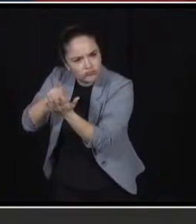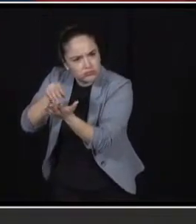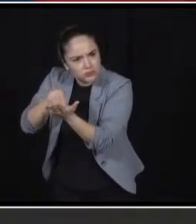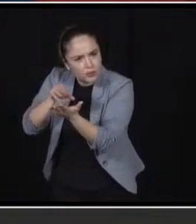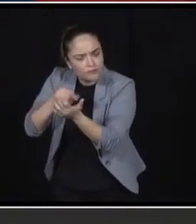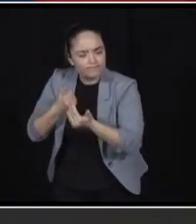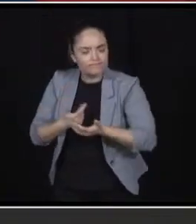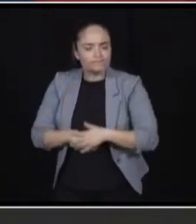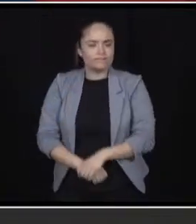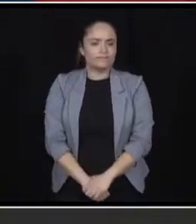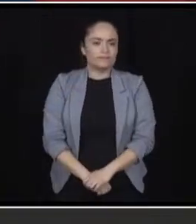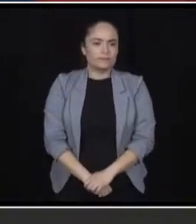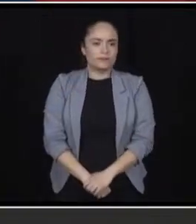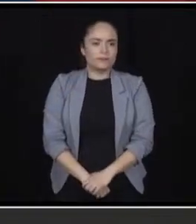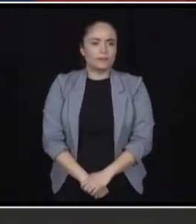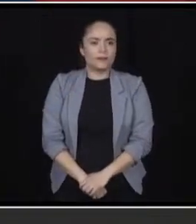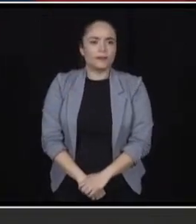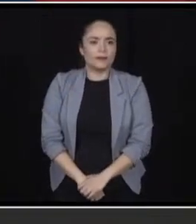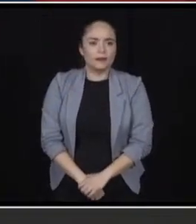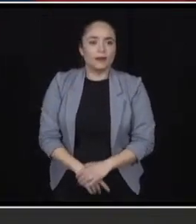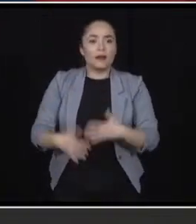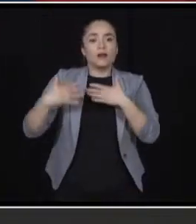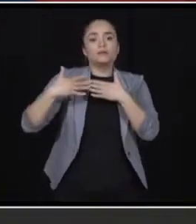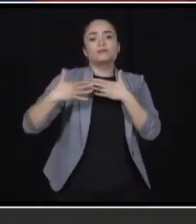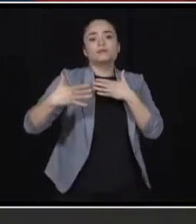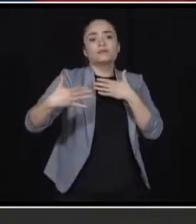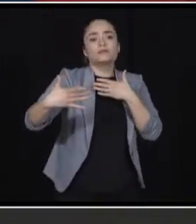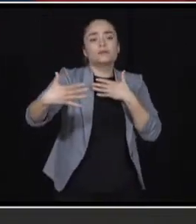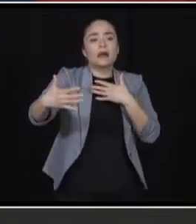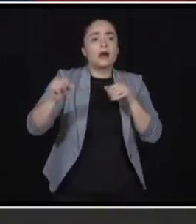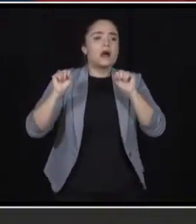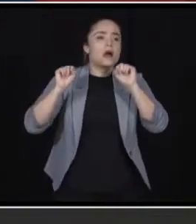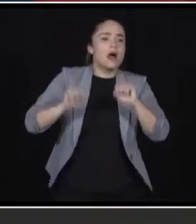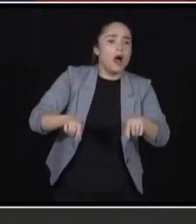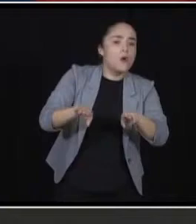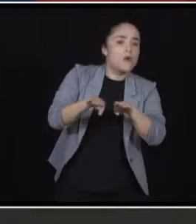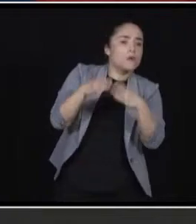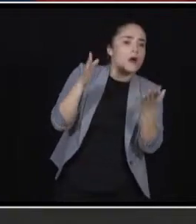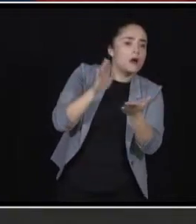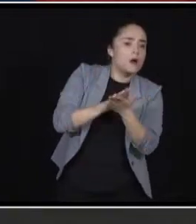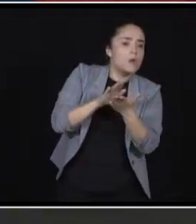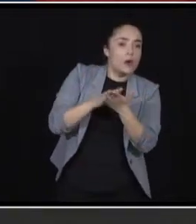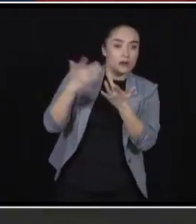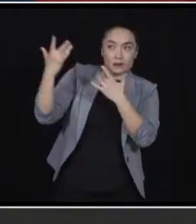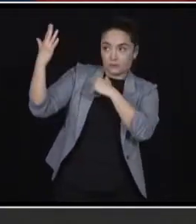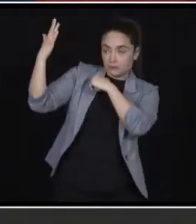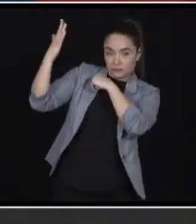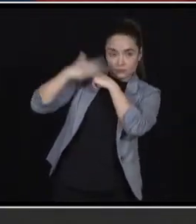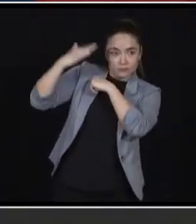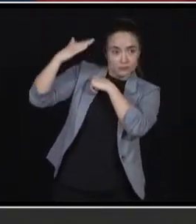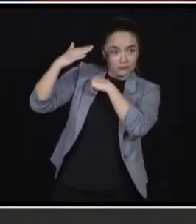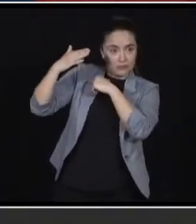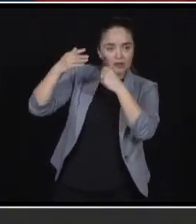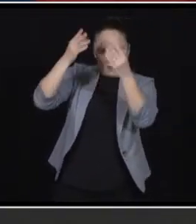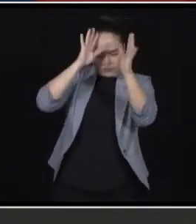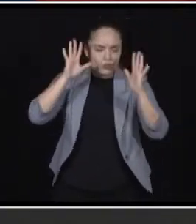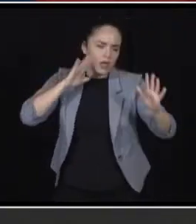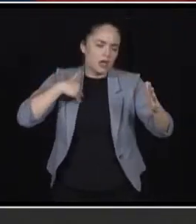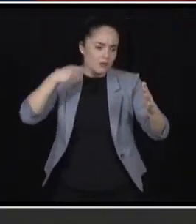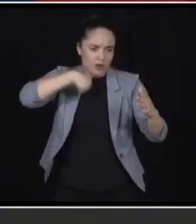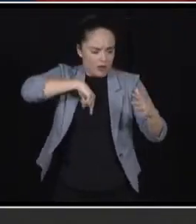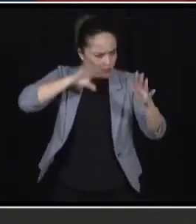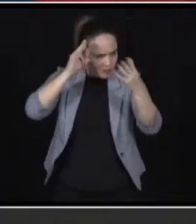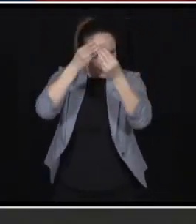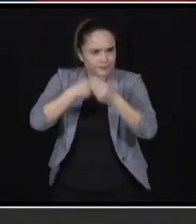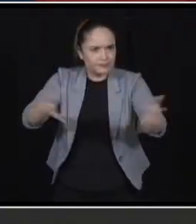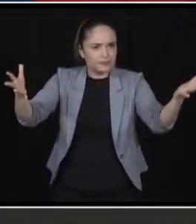advice, we'll communicate to parents based on the advice we receive from the Chief Medical Officer of Health to reopen our schools. That is our intent. It just has to be safe. And as